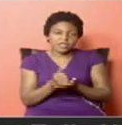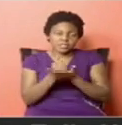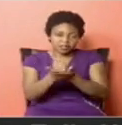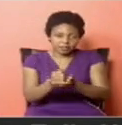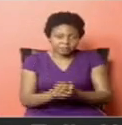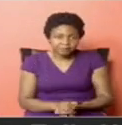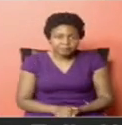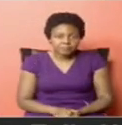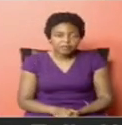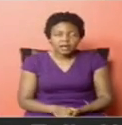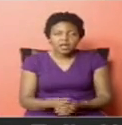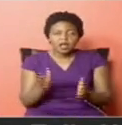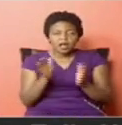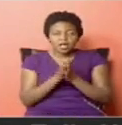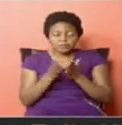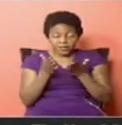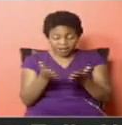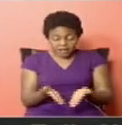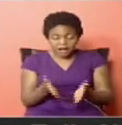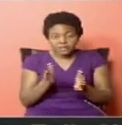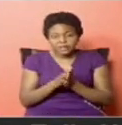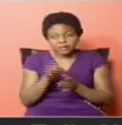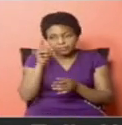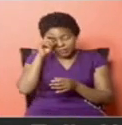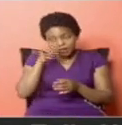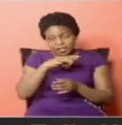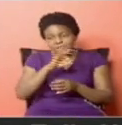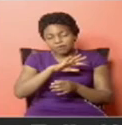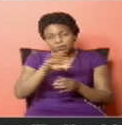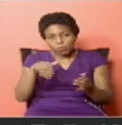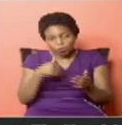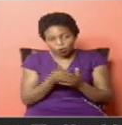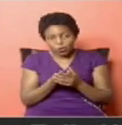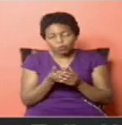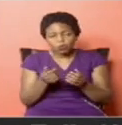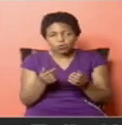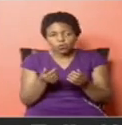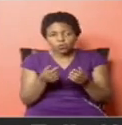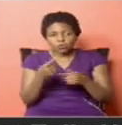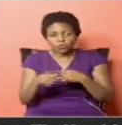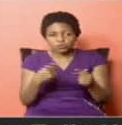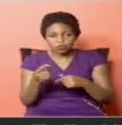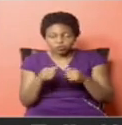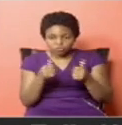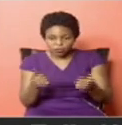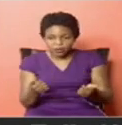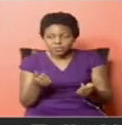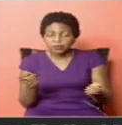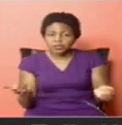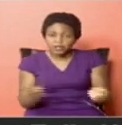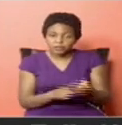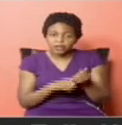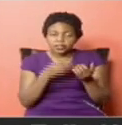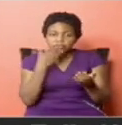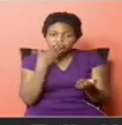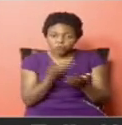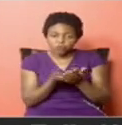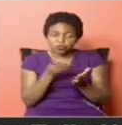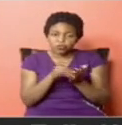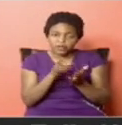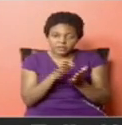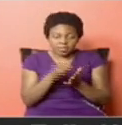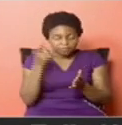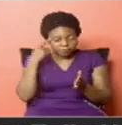previously. So we are here, and we think if we all tap into this, we should be able to have useful data for our